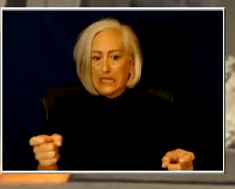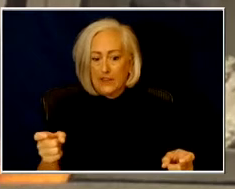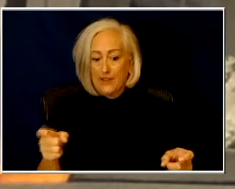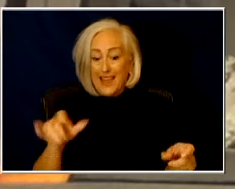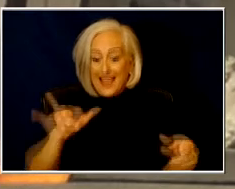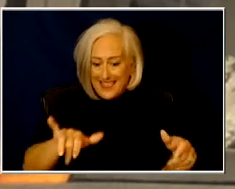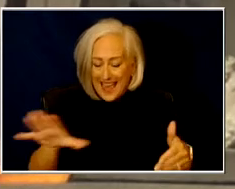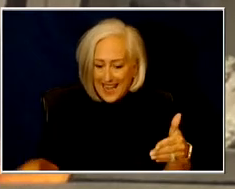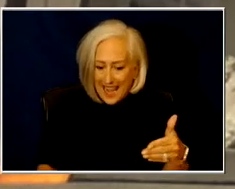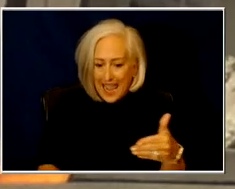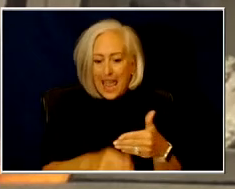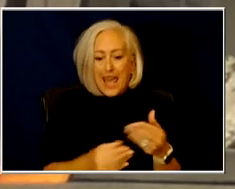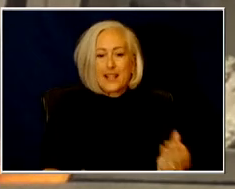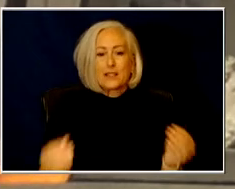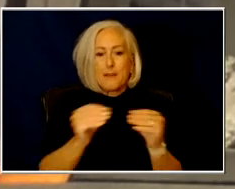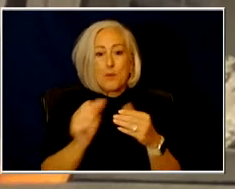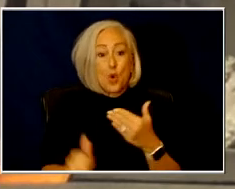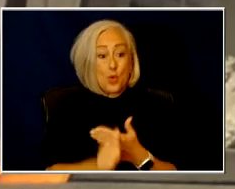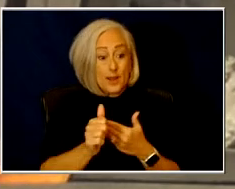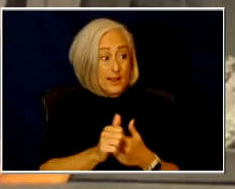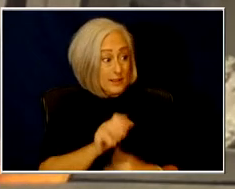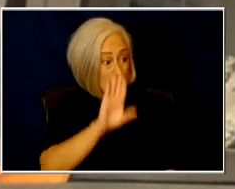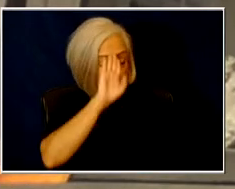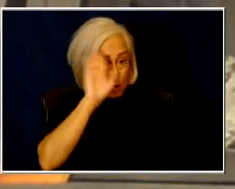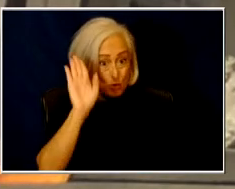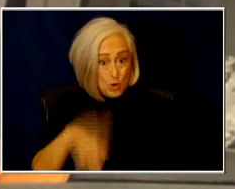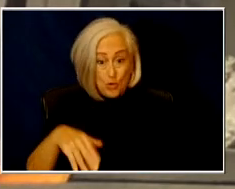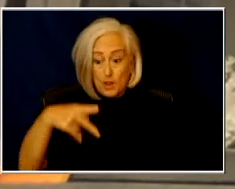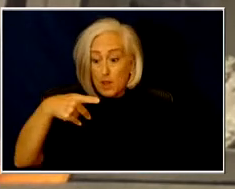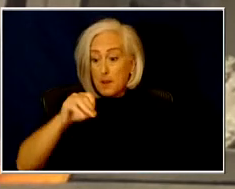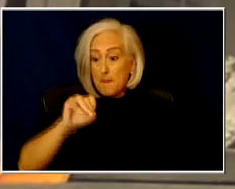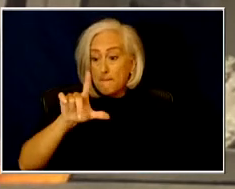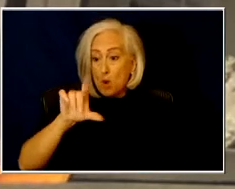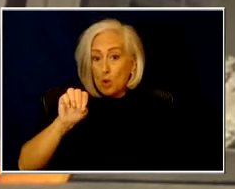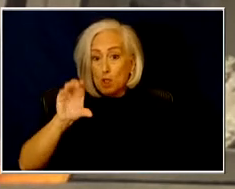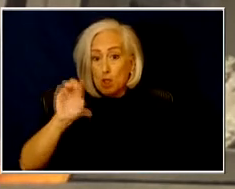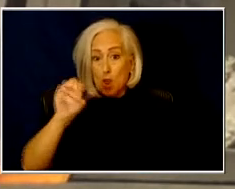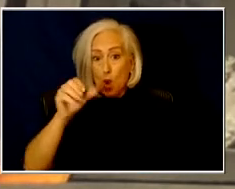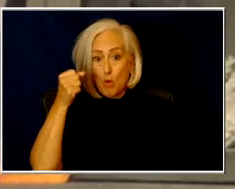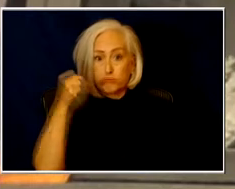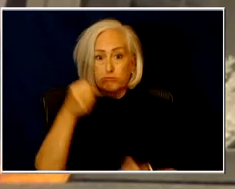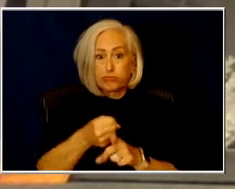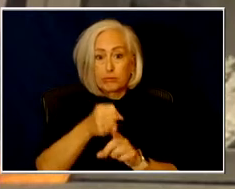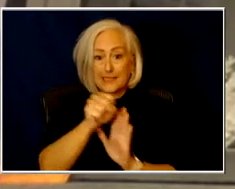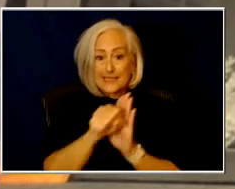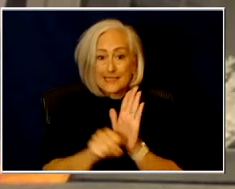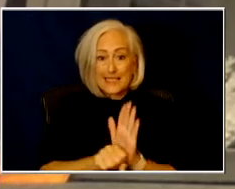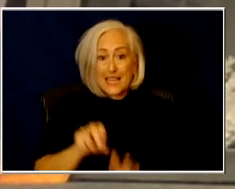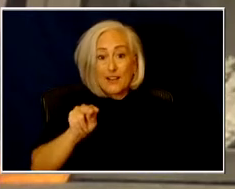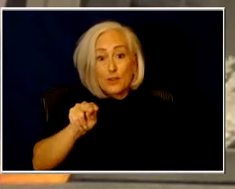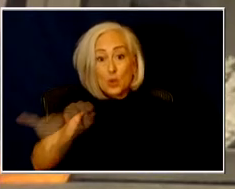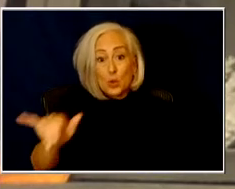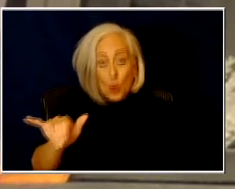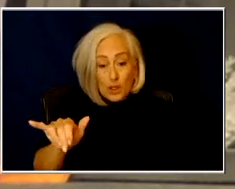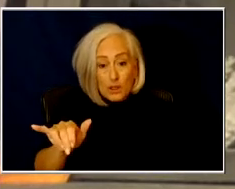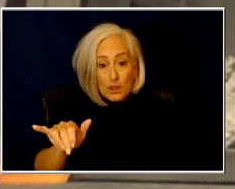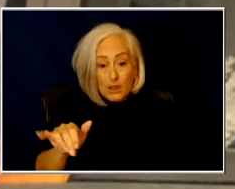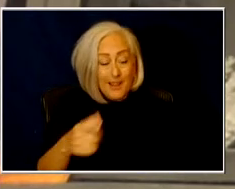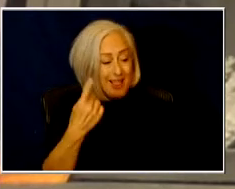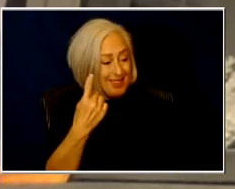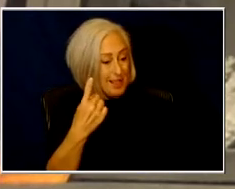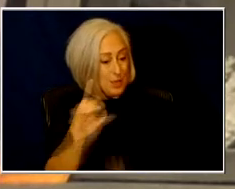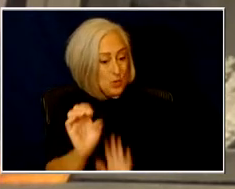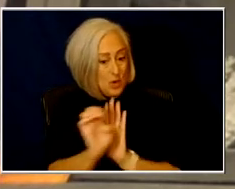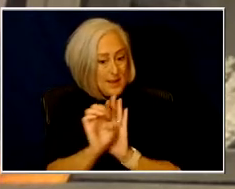I I'm sure people are aware of the polio case uh in New York just in one example of why we have to